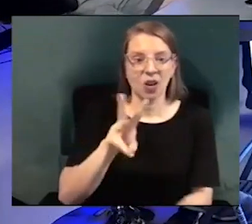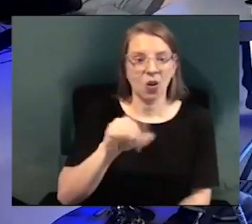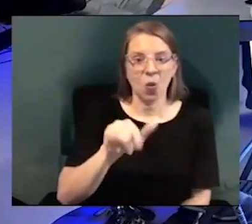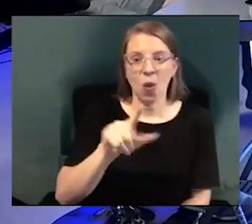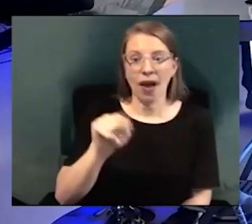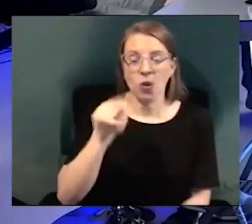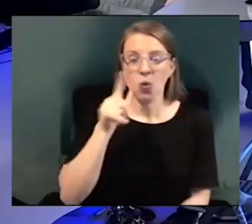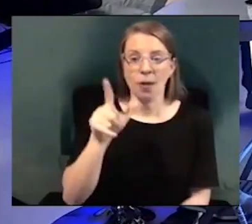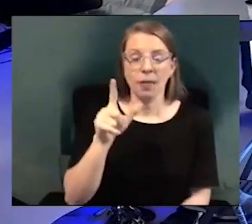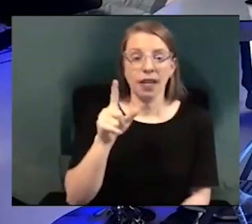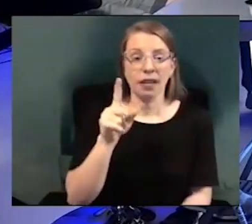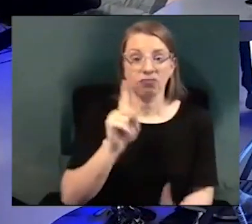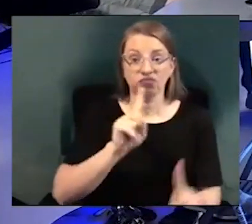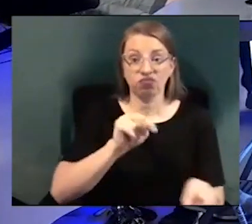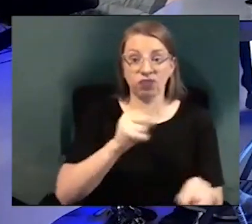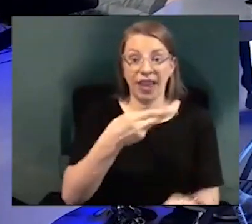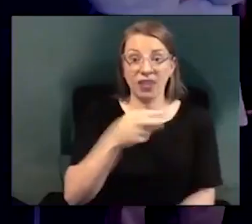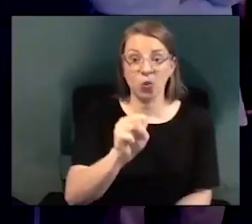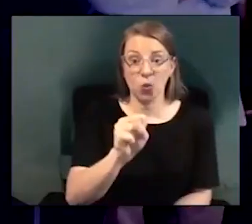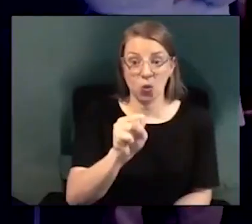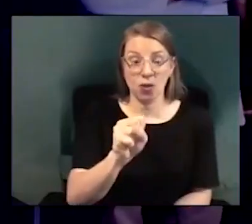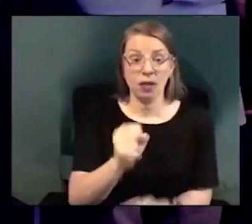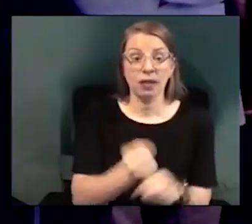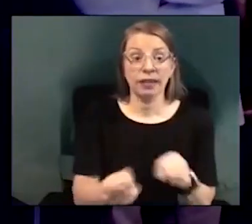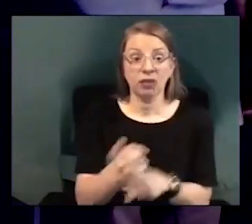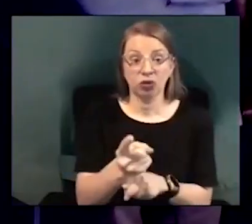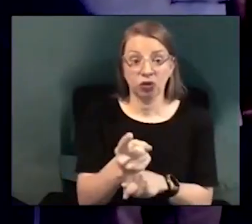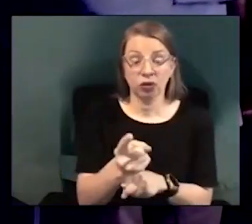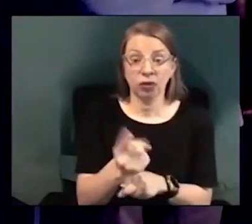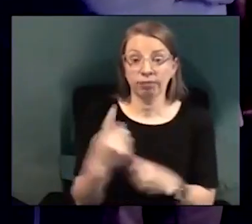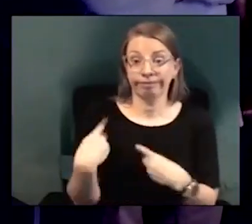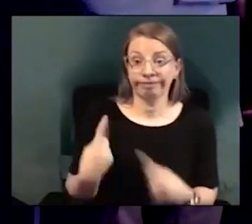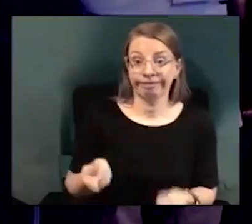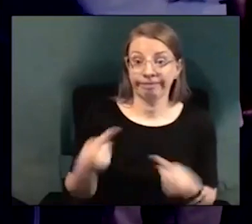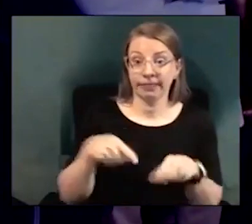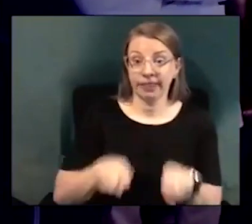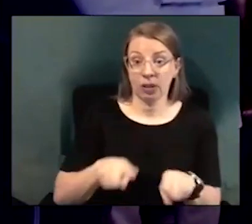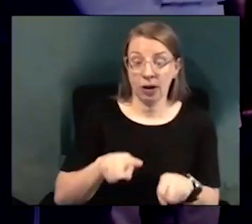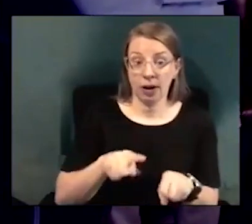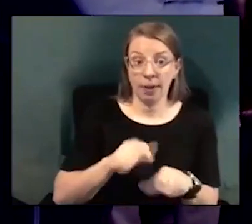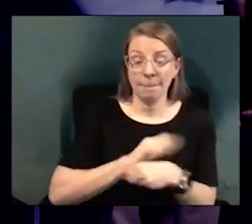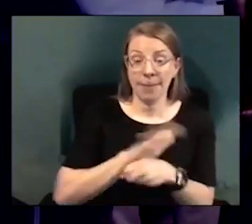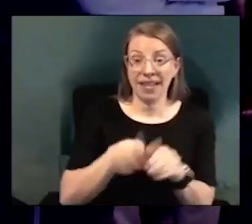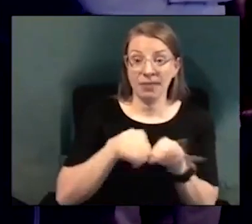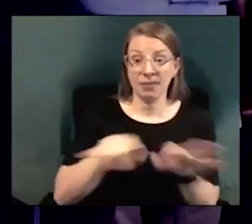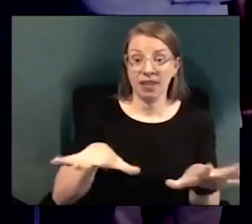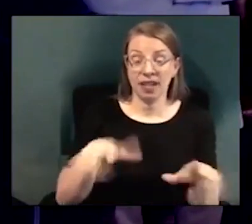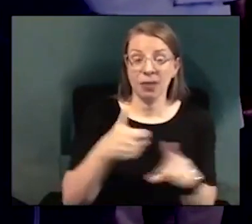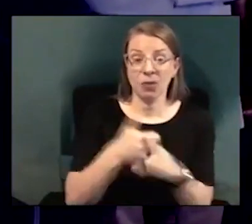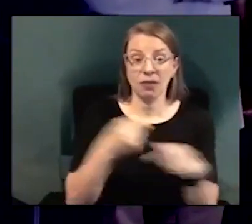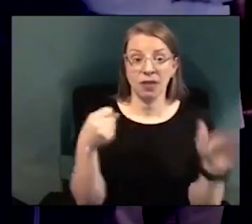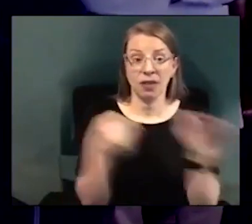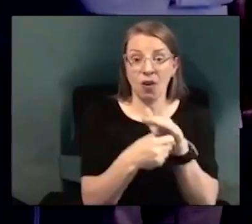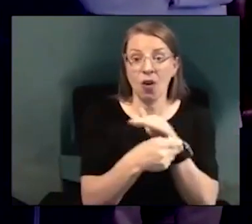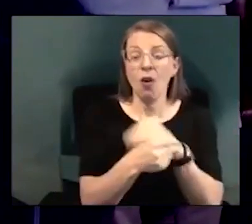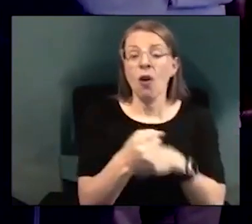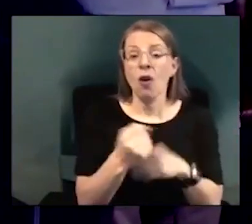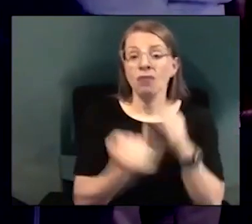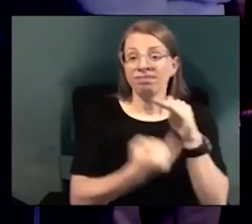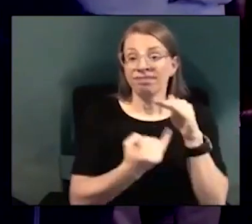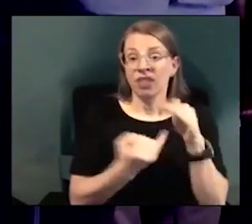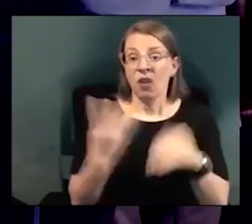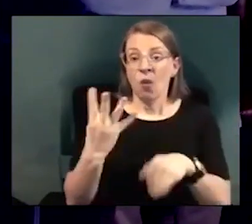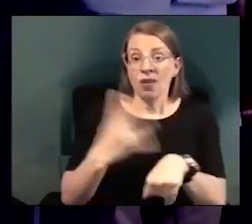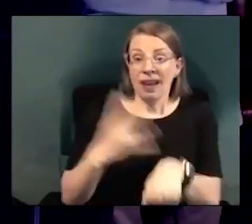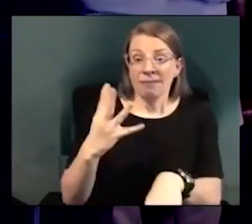school next year, and so far during this pandemic, really early on, he had to be quarantined 4 times because of contacts,